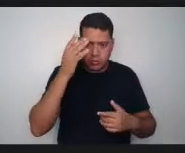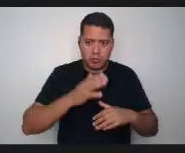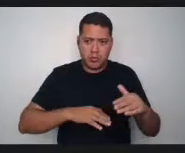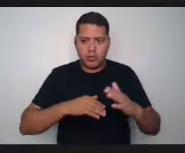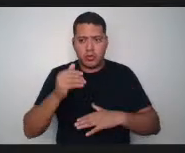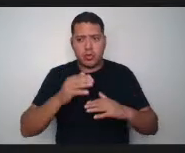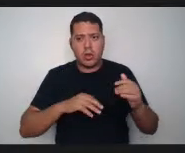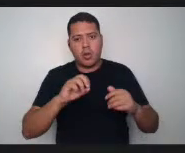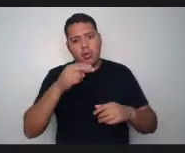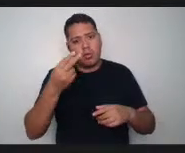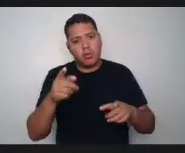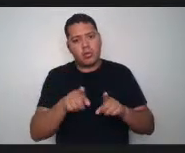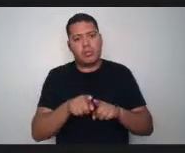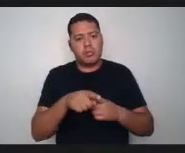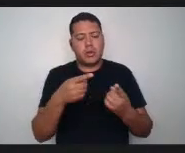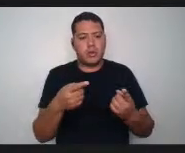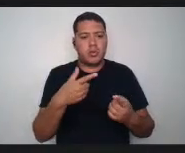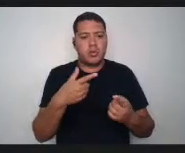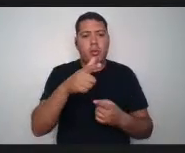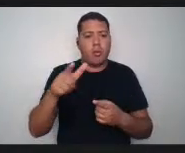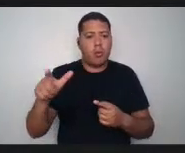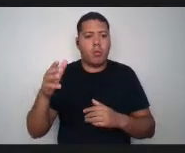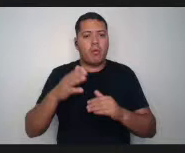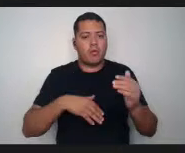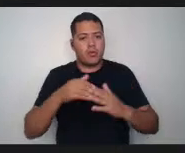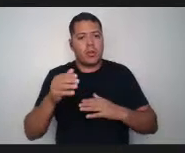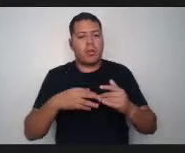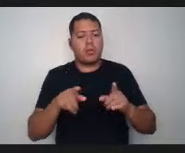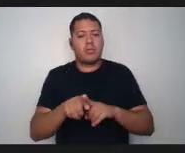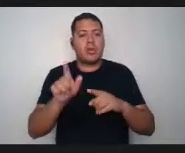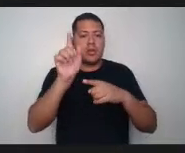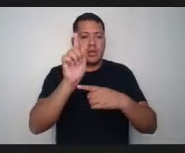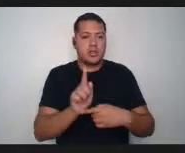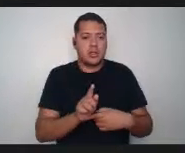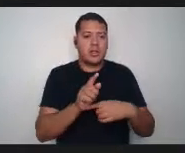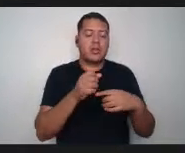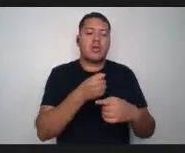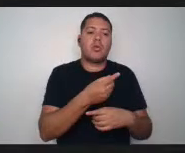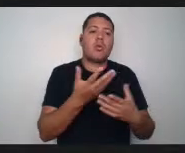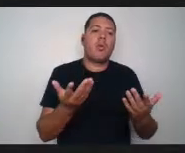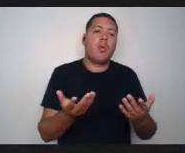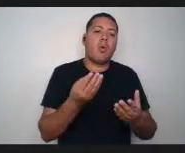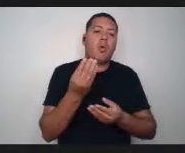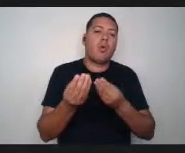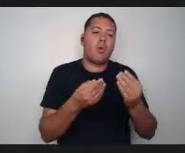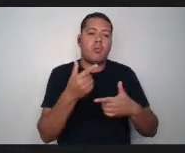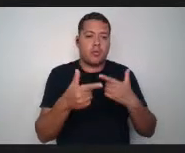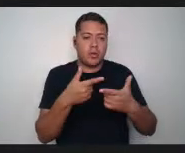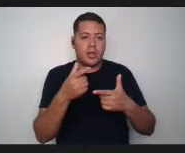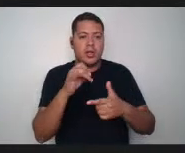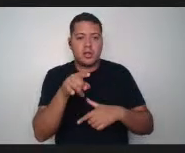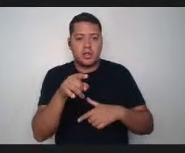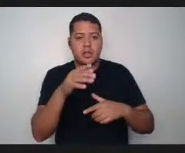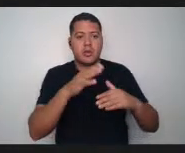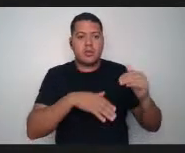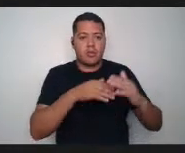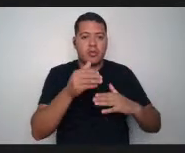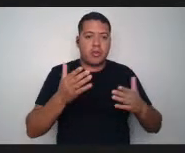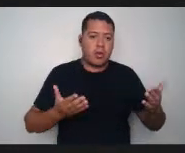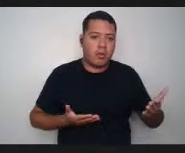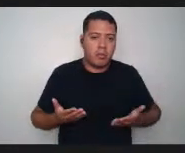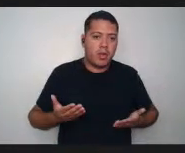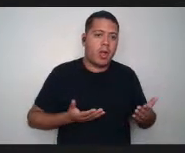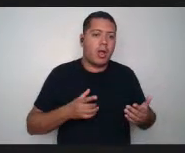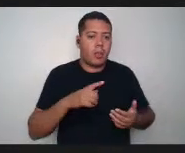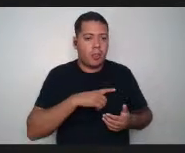being organized and the relations that are established between workers and their managers and bosses. What are the working